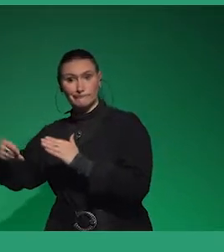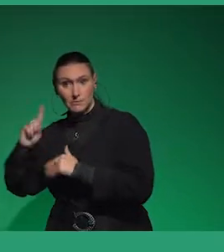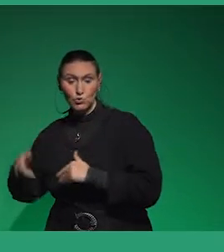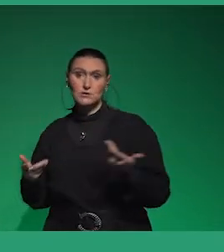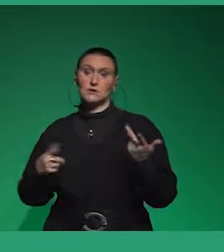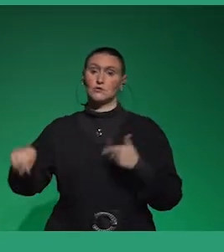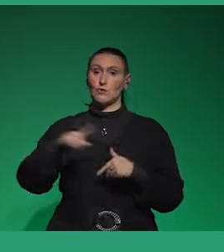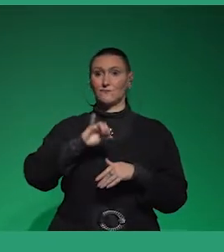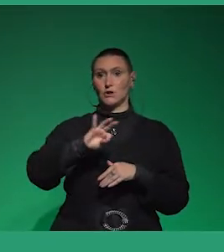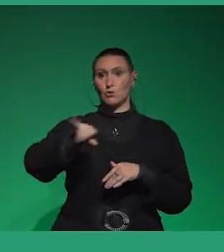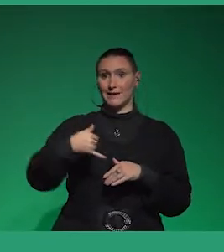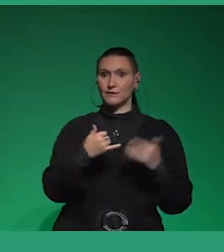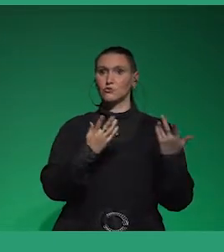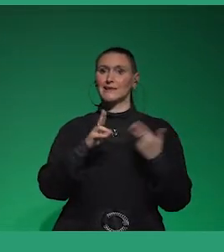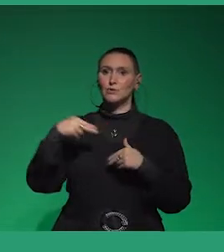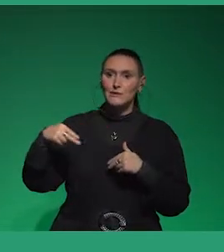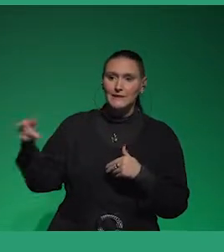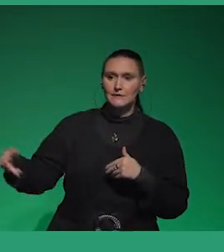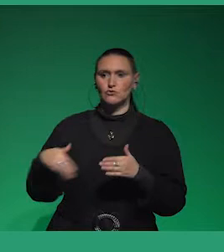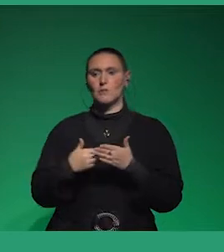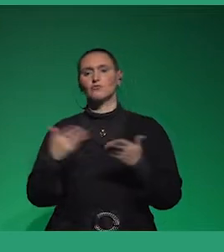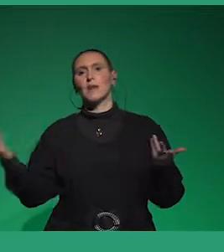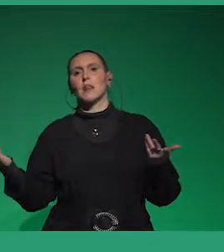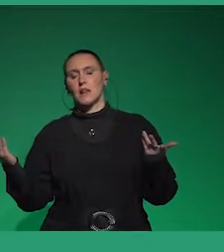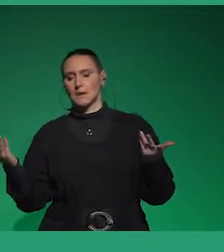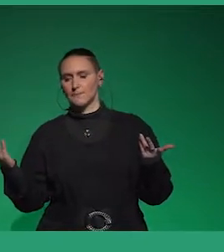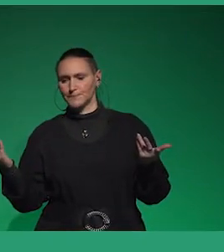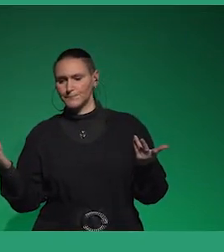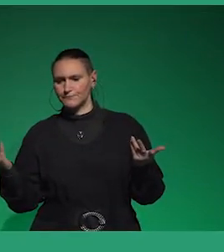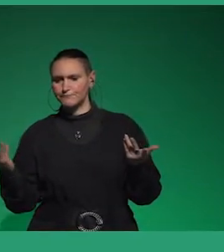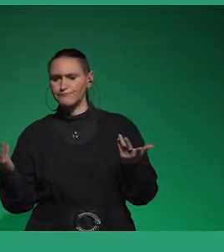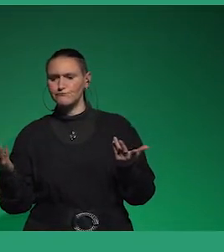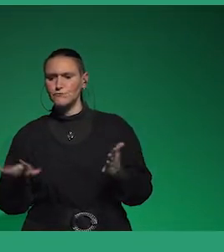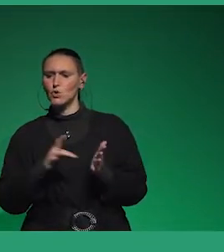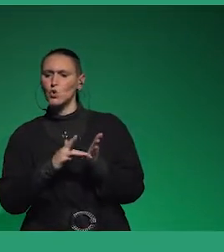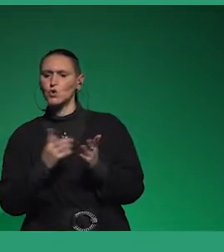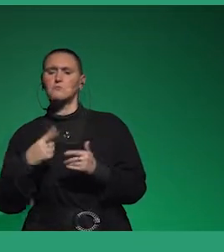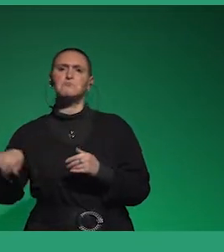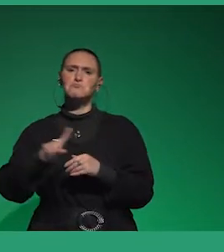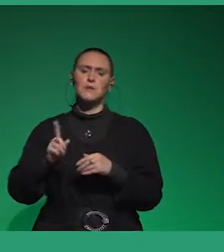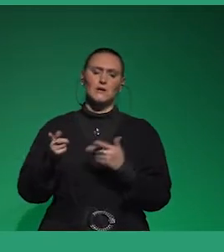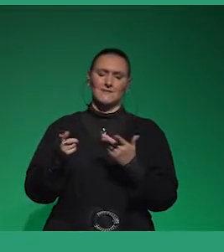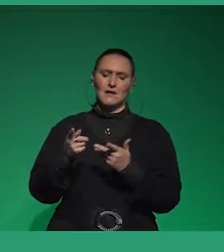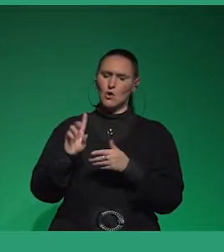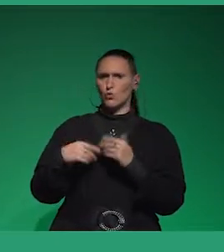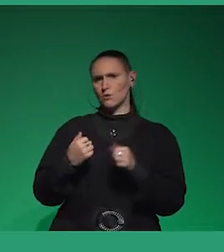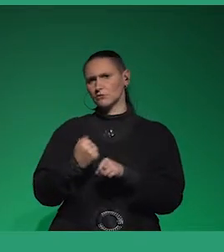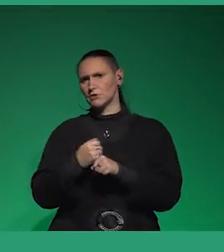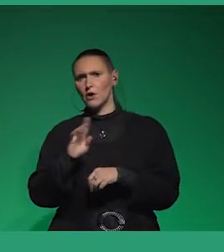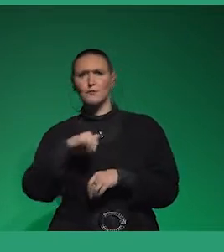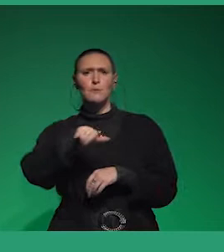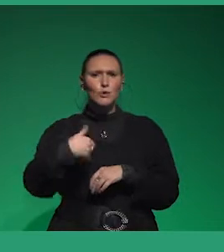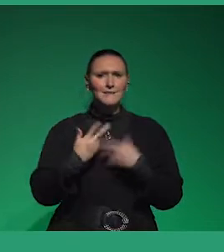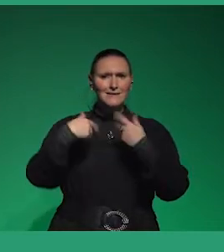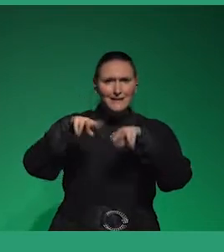say, in Indonesia, because we produce quite high of output of the project.